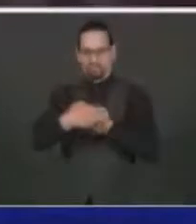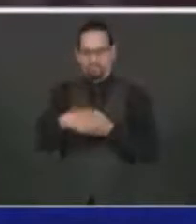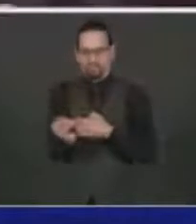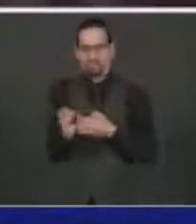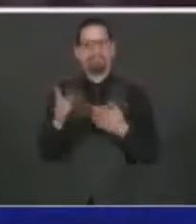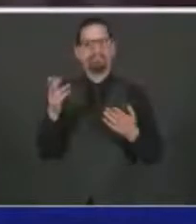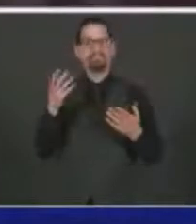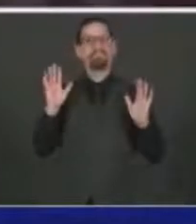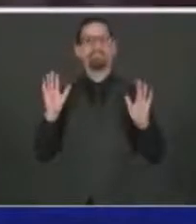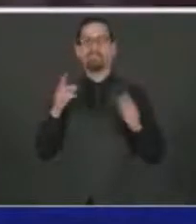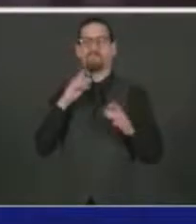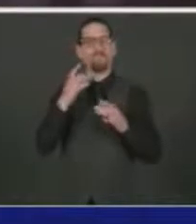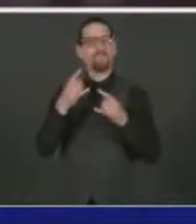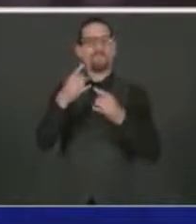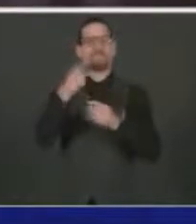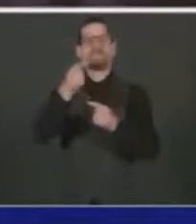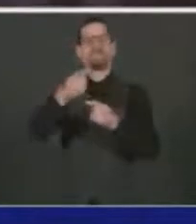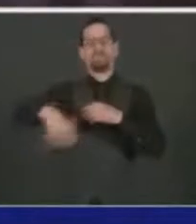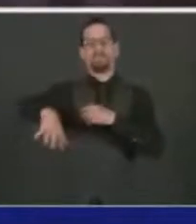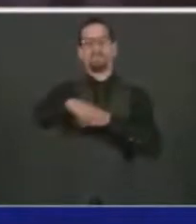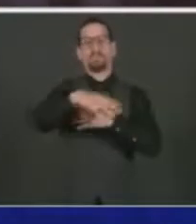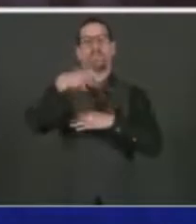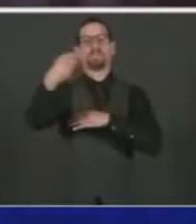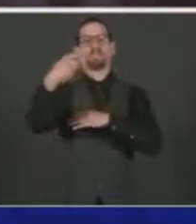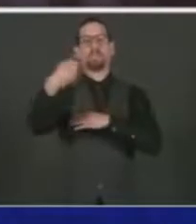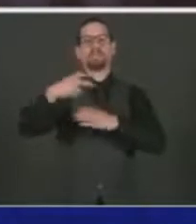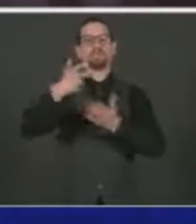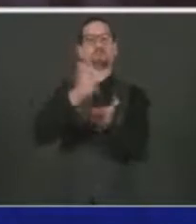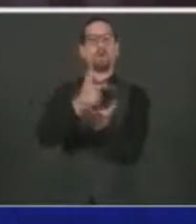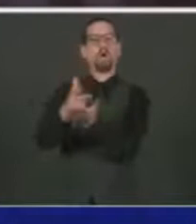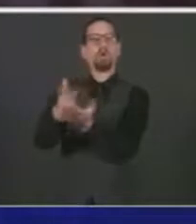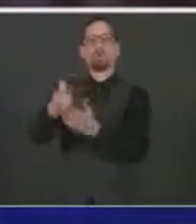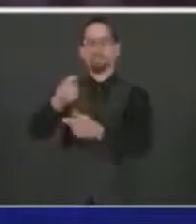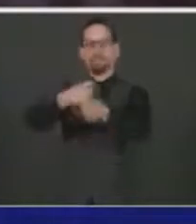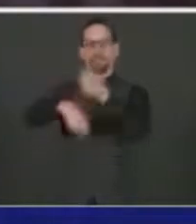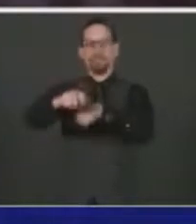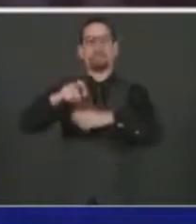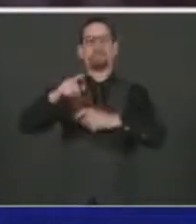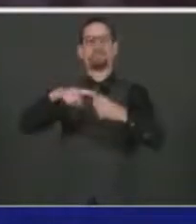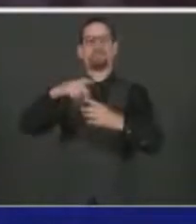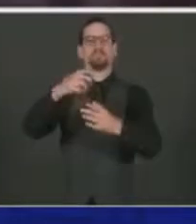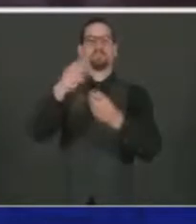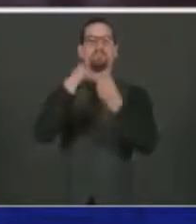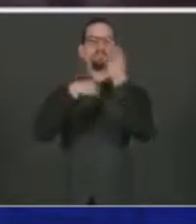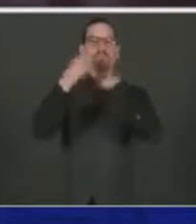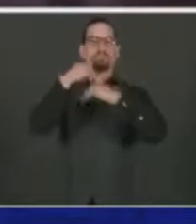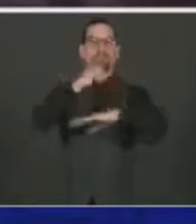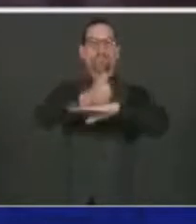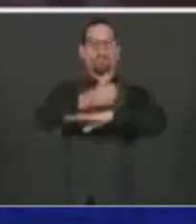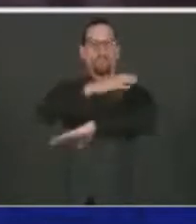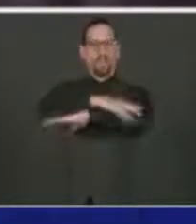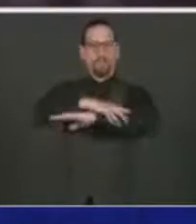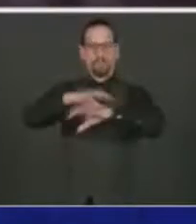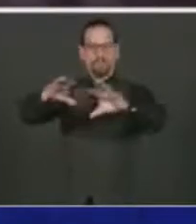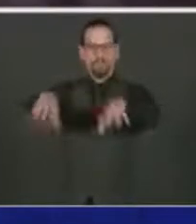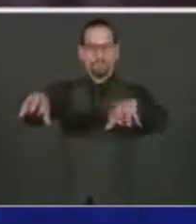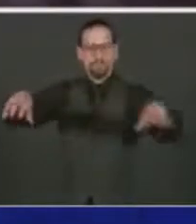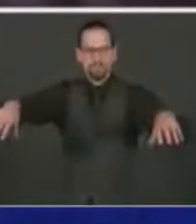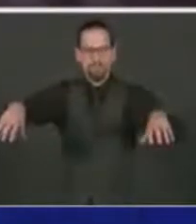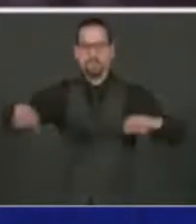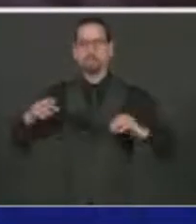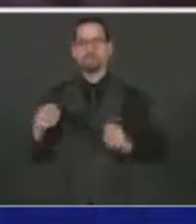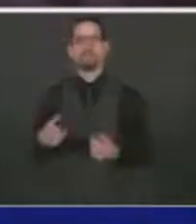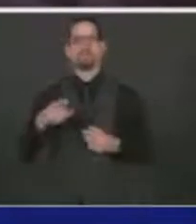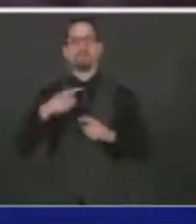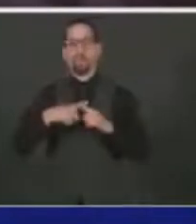in the parking lot. They have tables there. For a while, they were actually producing hand sanitizer. They're experts